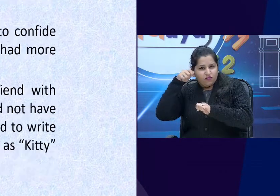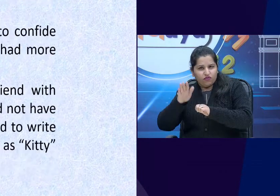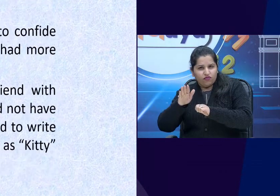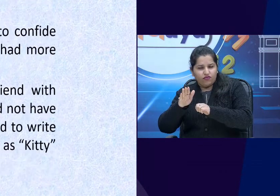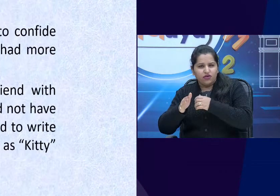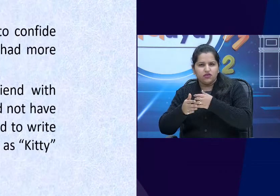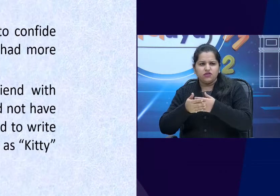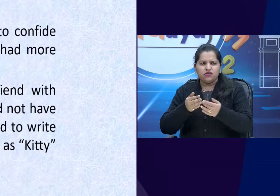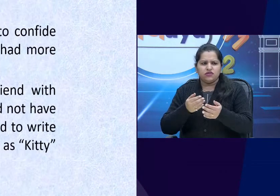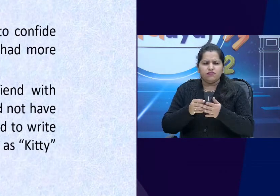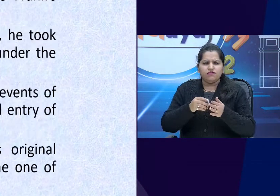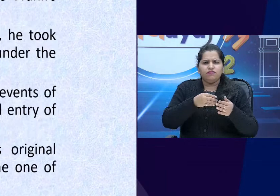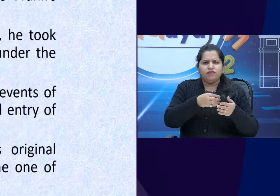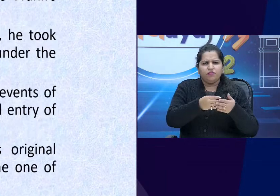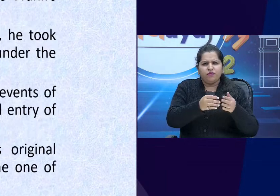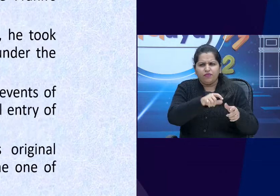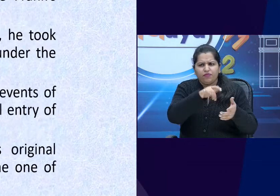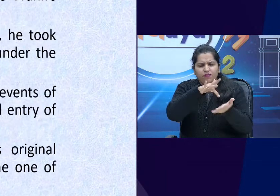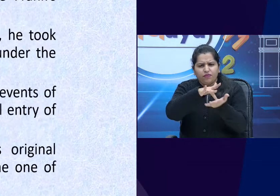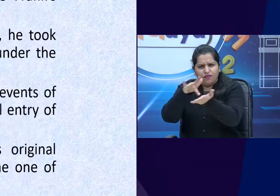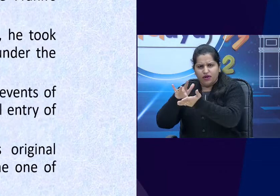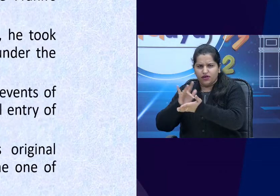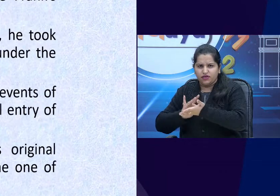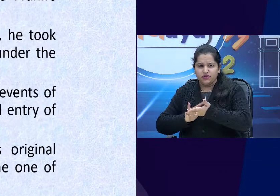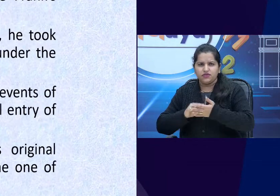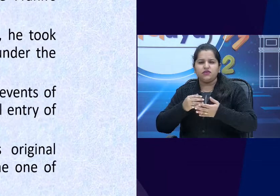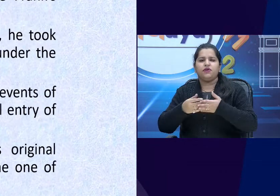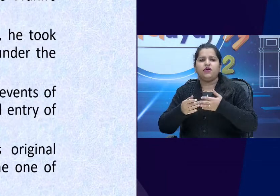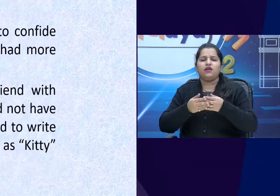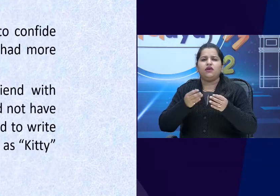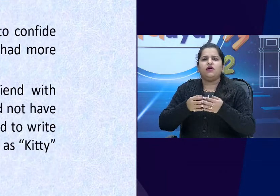things. Okay. Now, when Anne Frank,